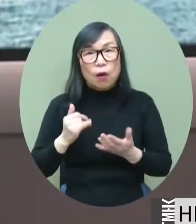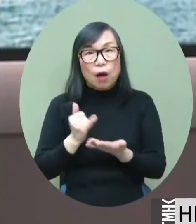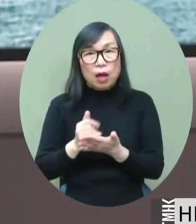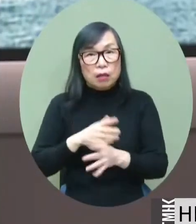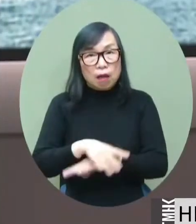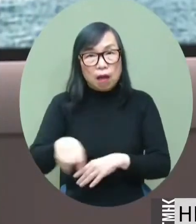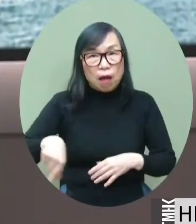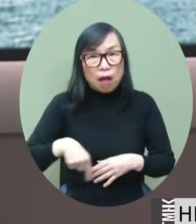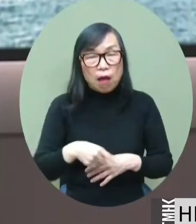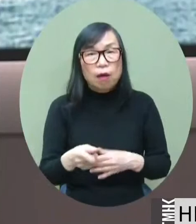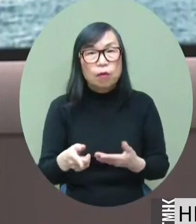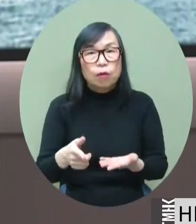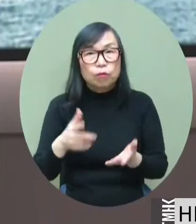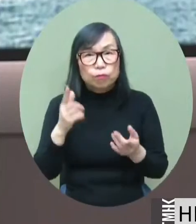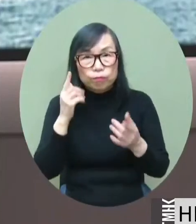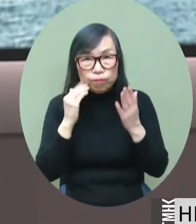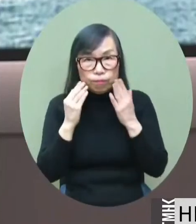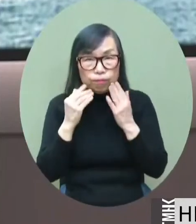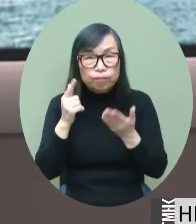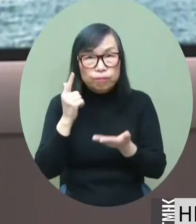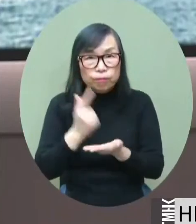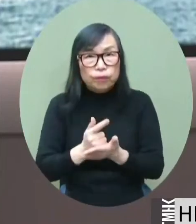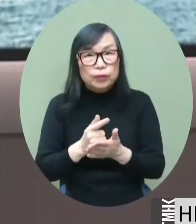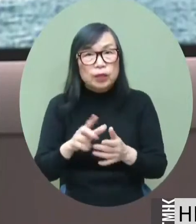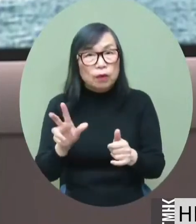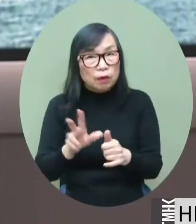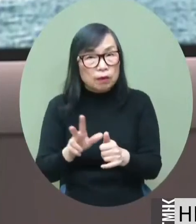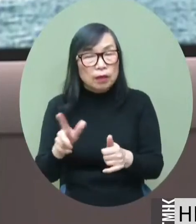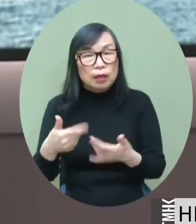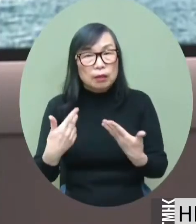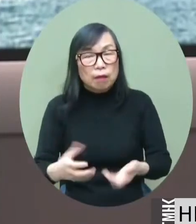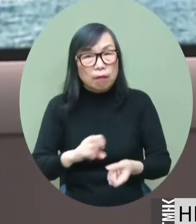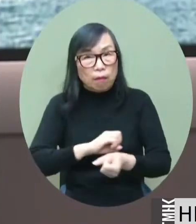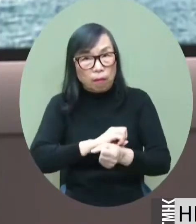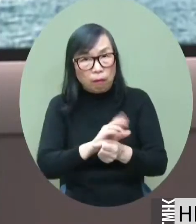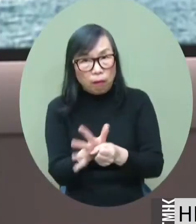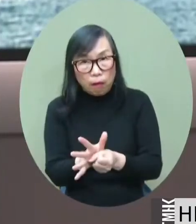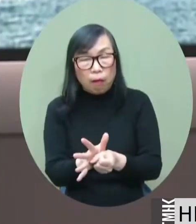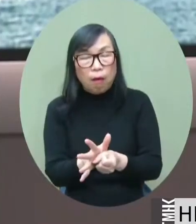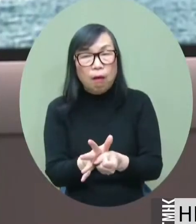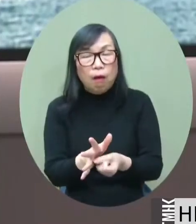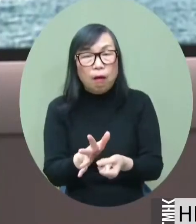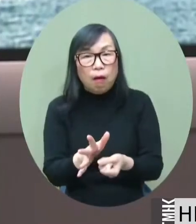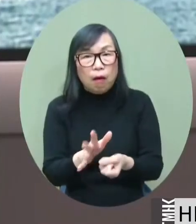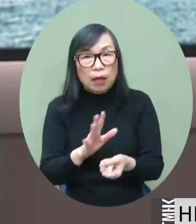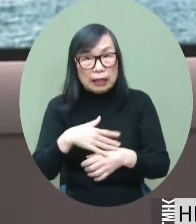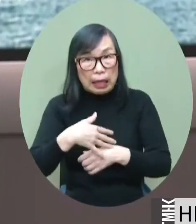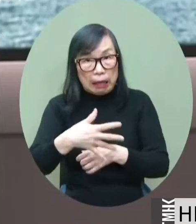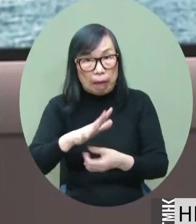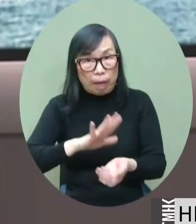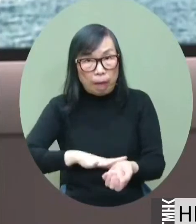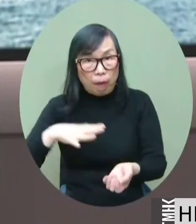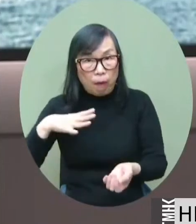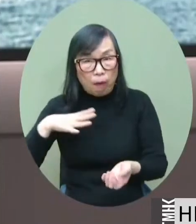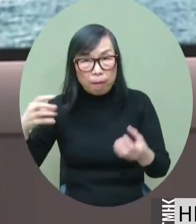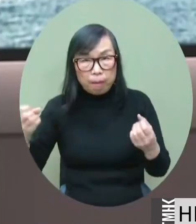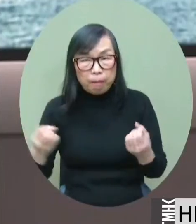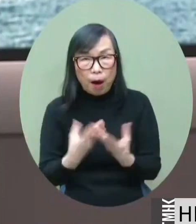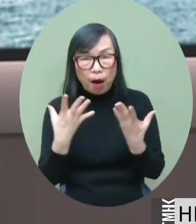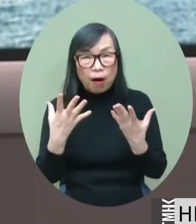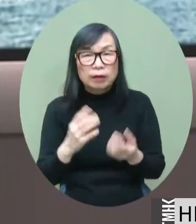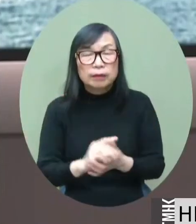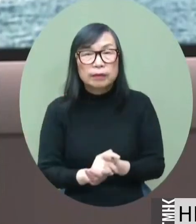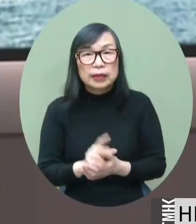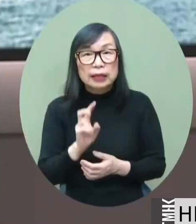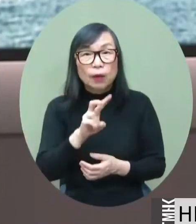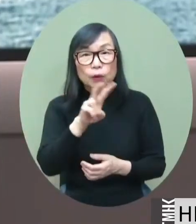private medical system, and private doctors play a significant role in the healthcare scenario in